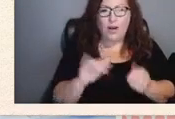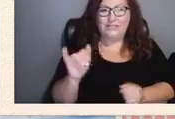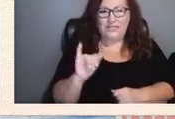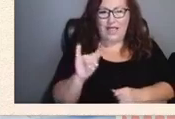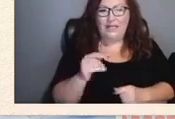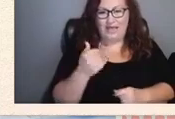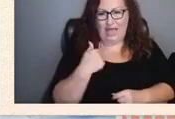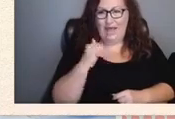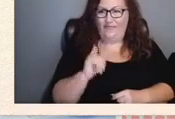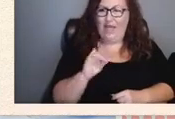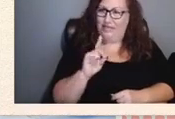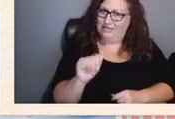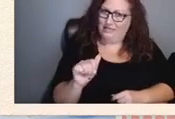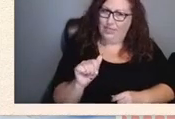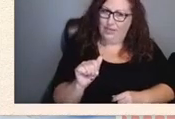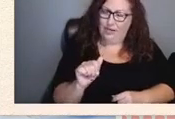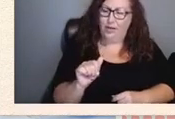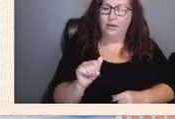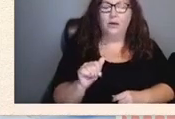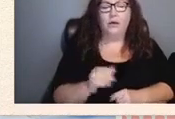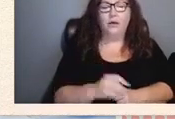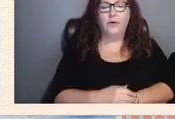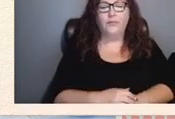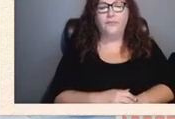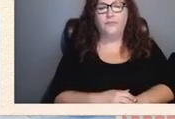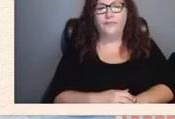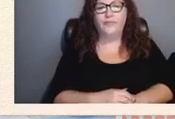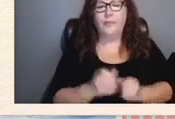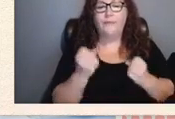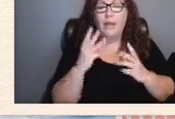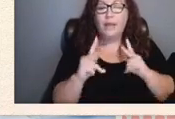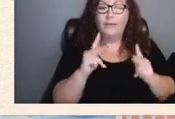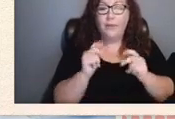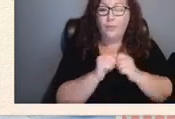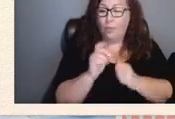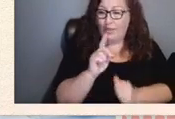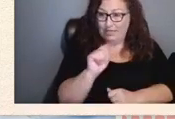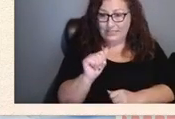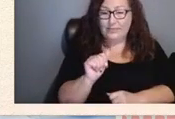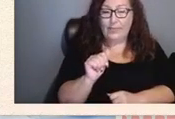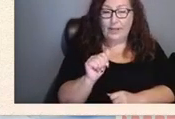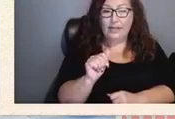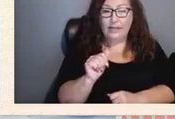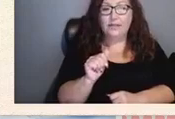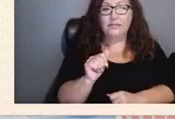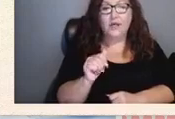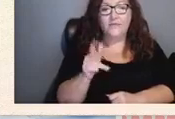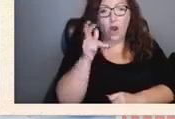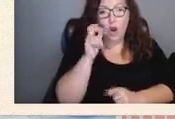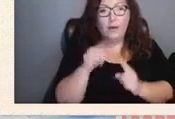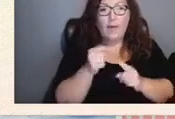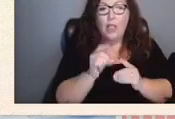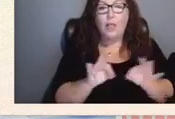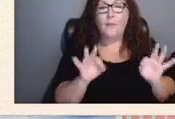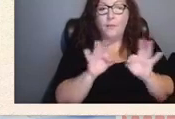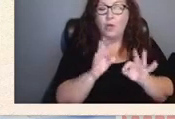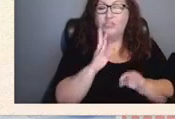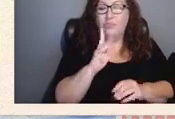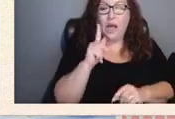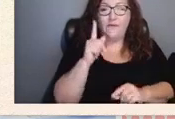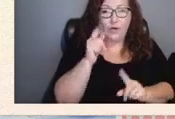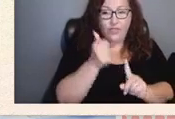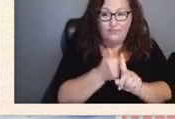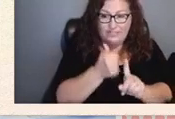disability. Meanwhile, many people with disabilities have heard about the importance of speaking up for